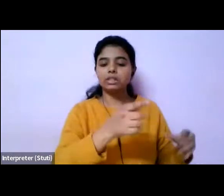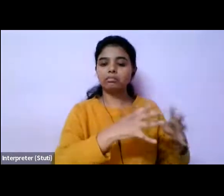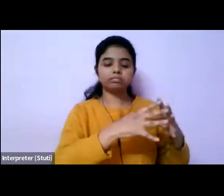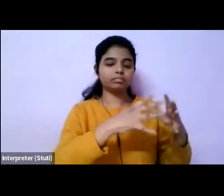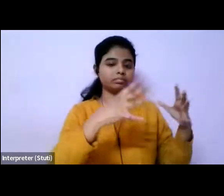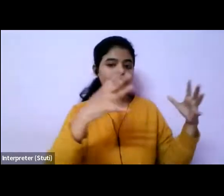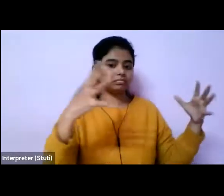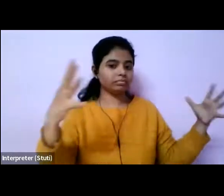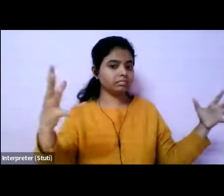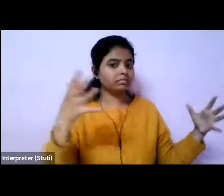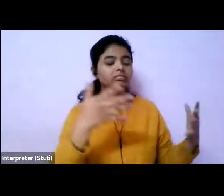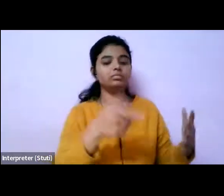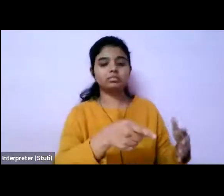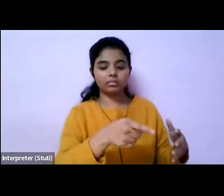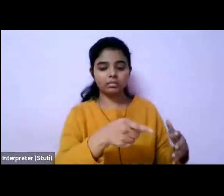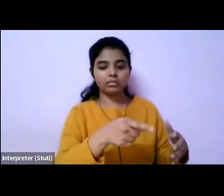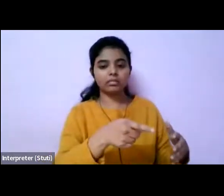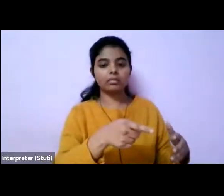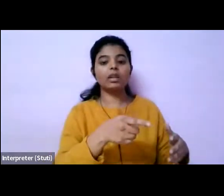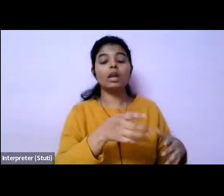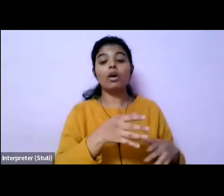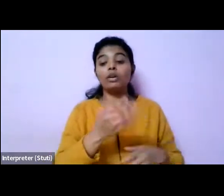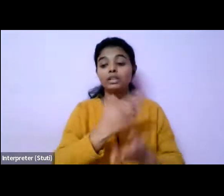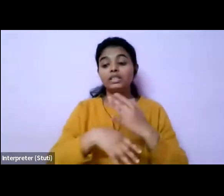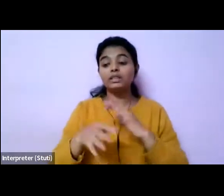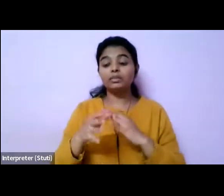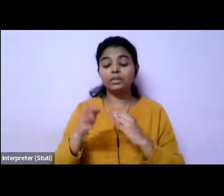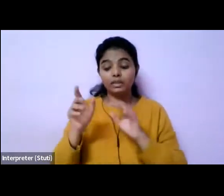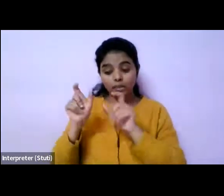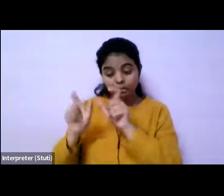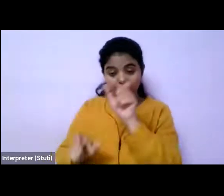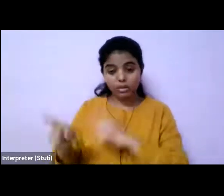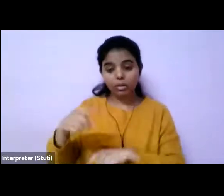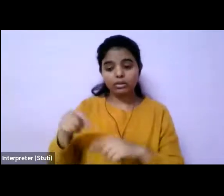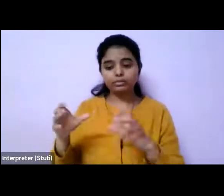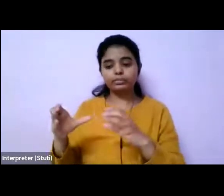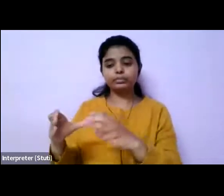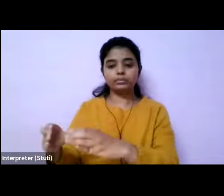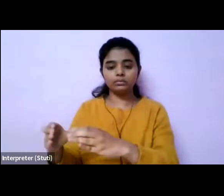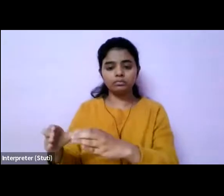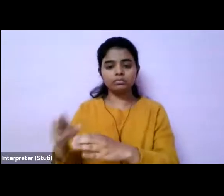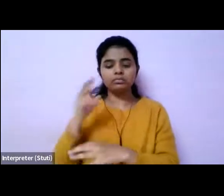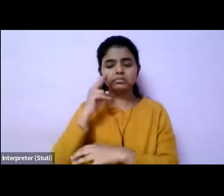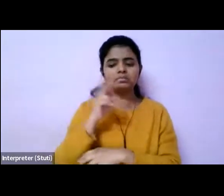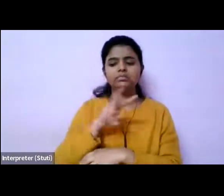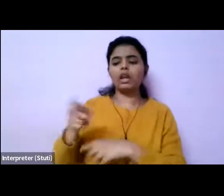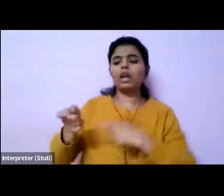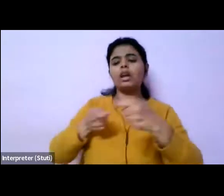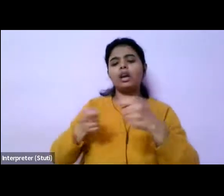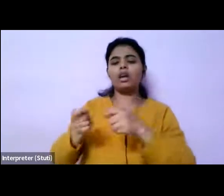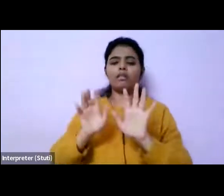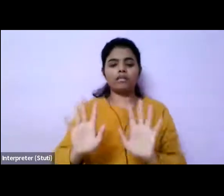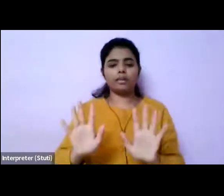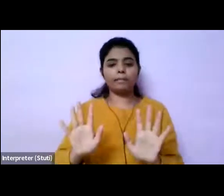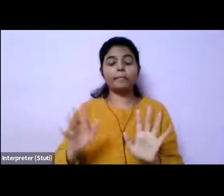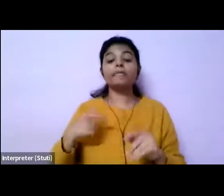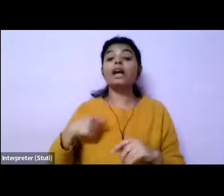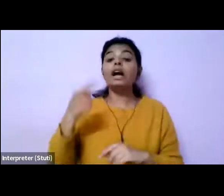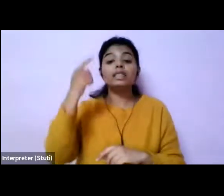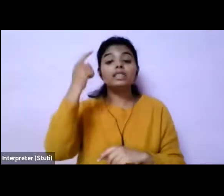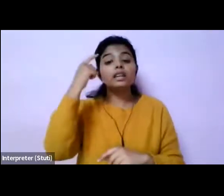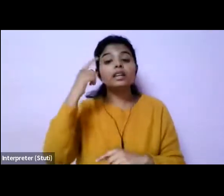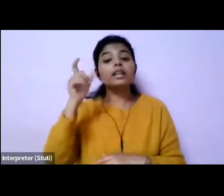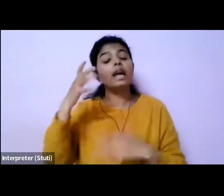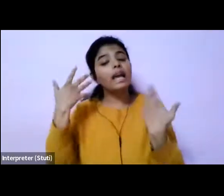with a species typical body. Now, every act of resistance, as I see it, is art. It is a